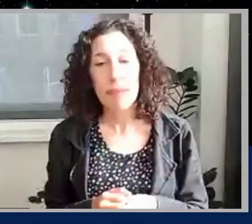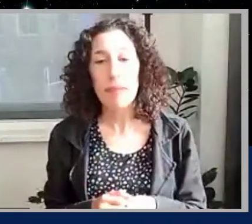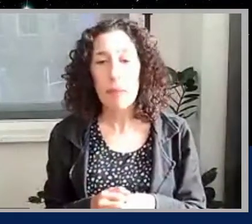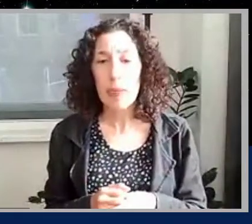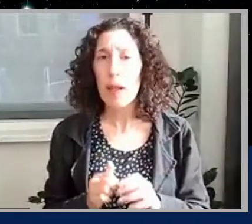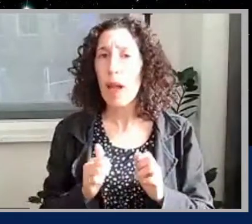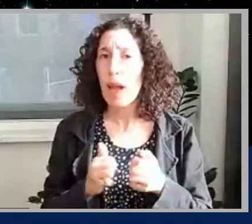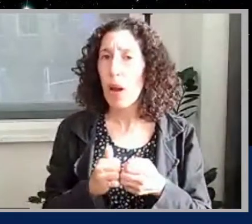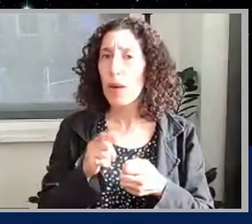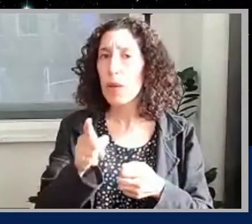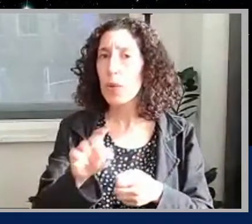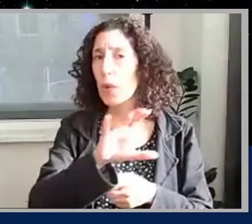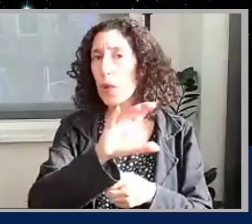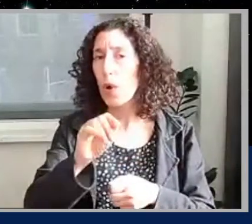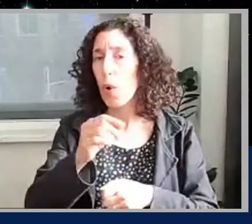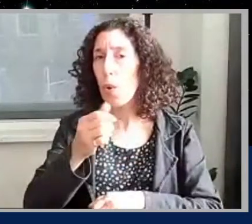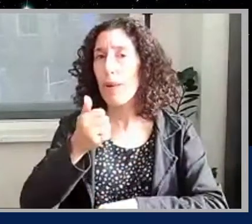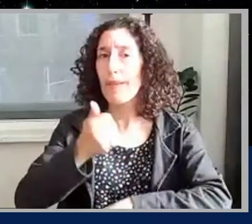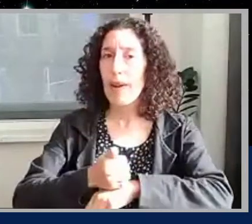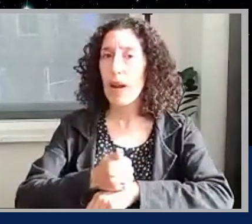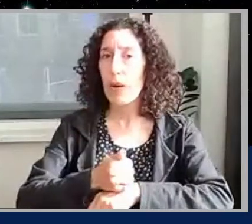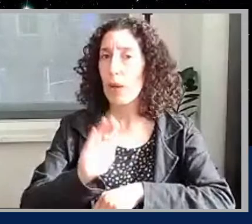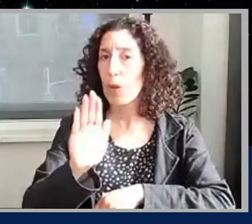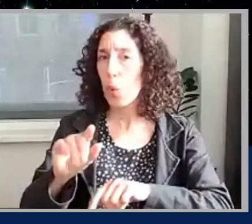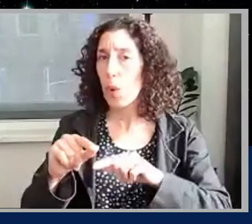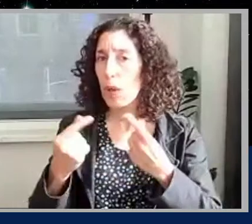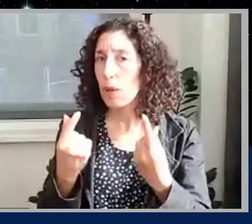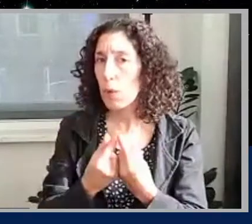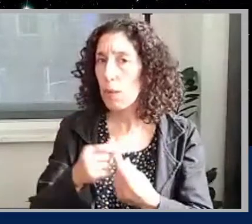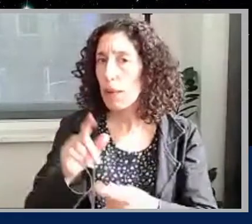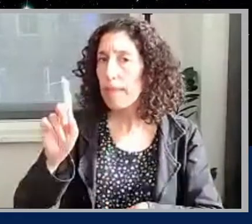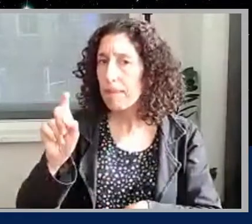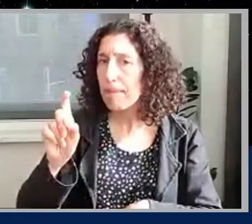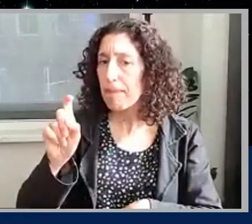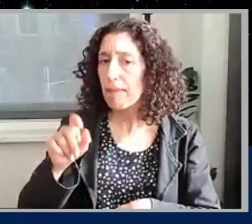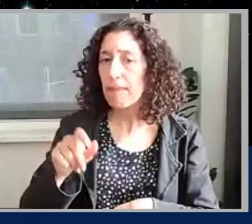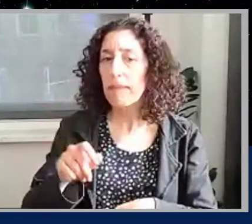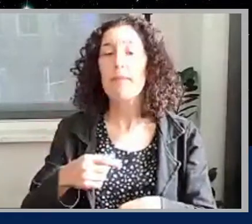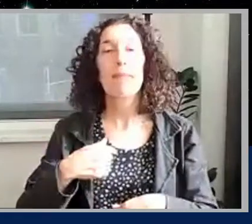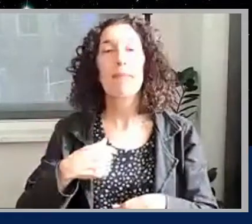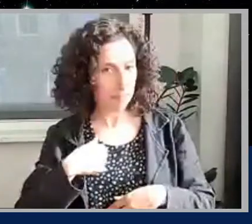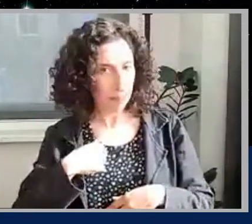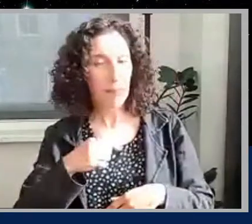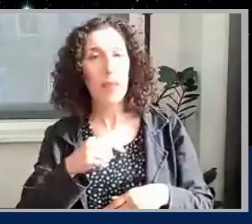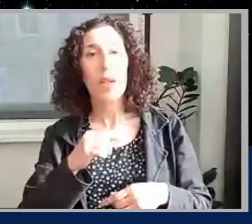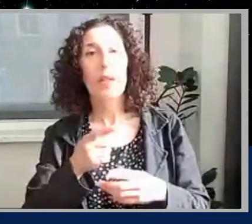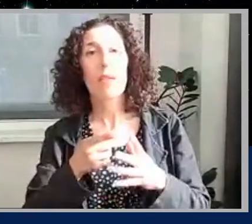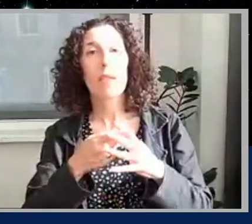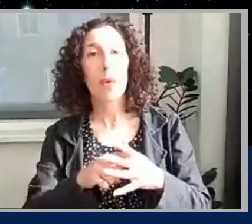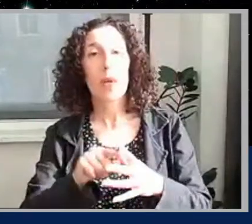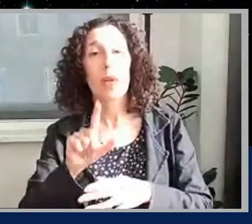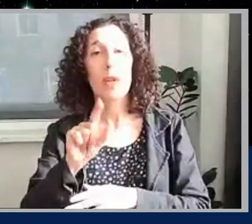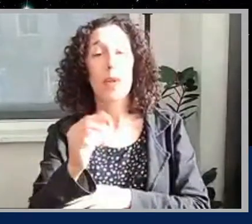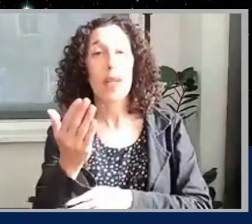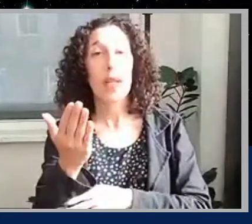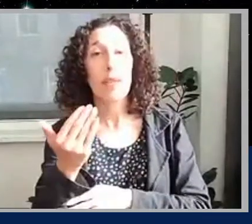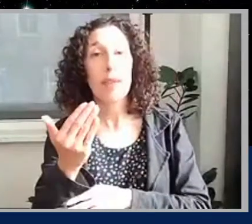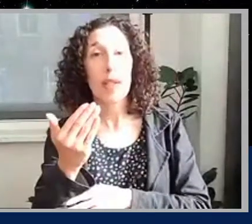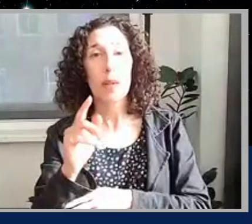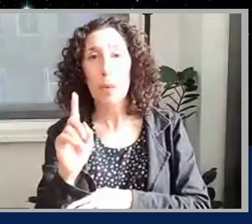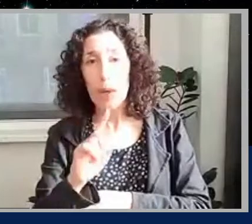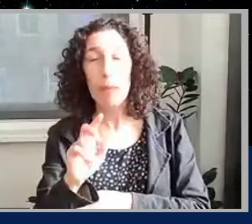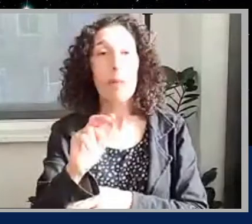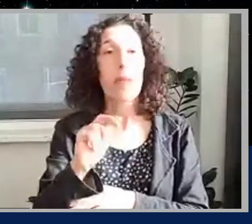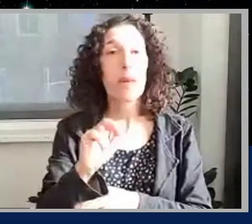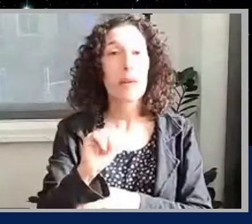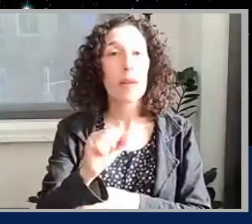with? Yeah, so we began at Inclusive Astronomy, which was in 2015 in Nashville, hosted at Vanderbilt